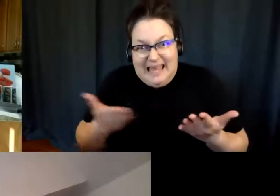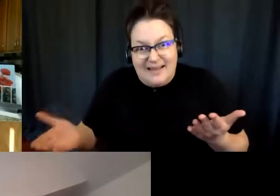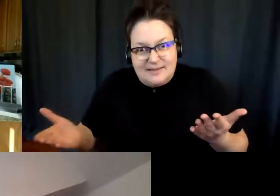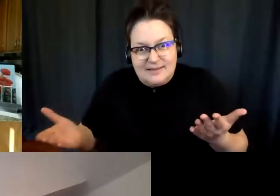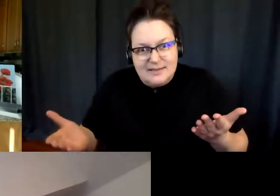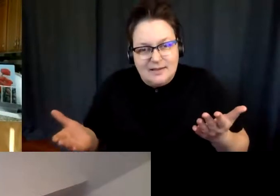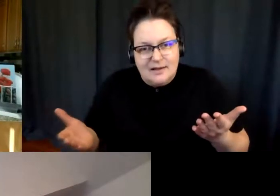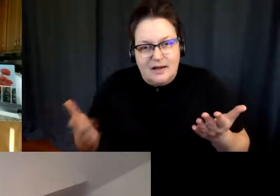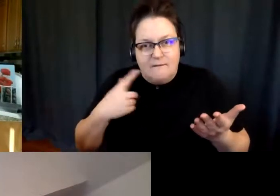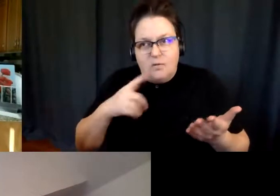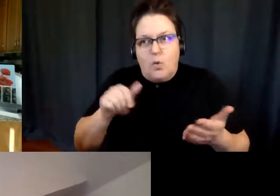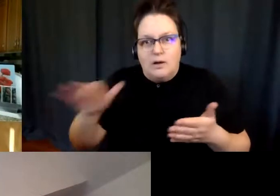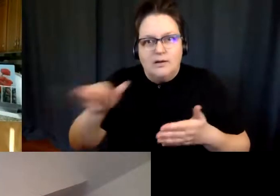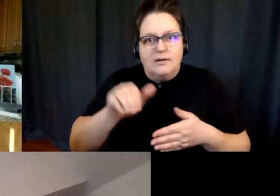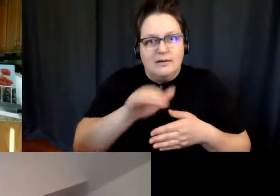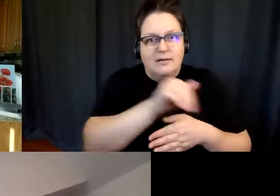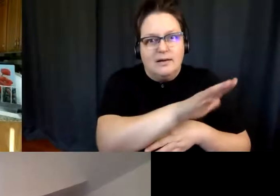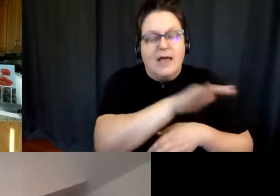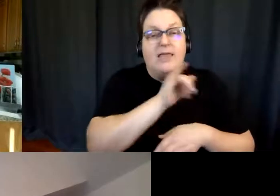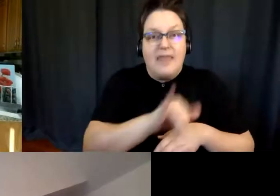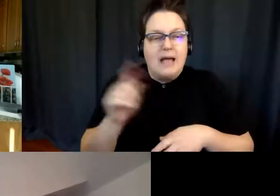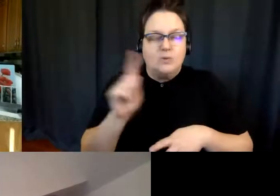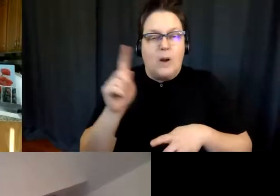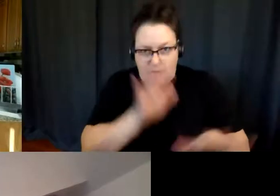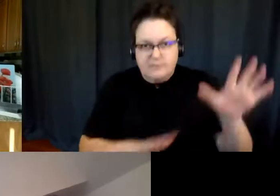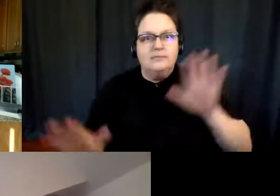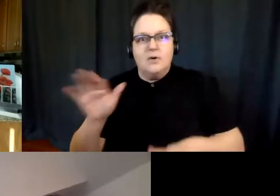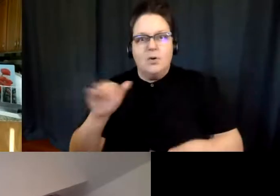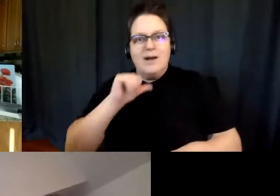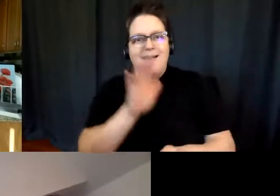we have kind of fallen down and been unprepared.